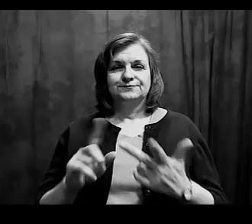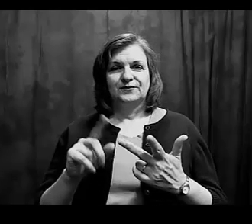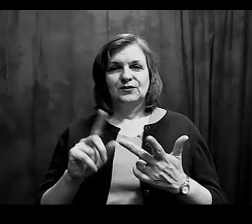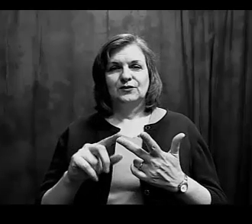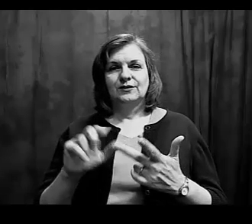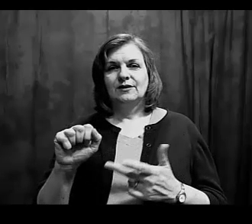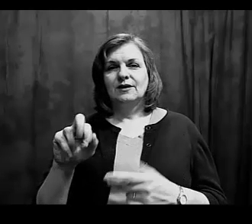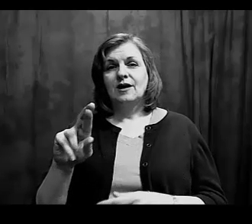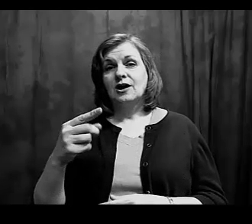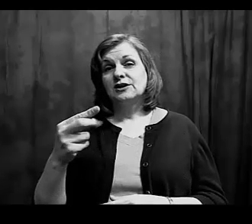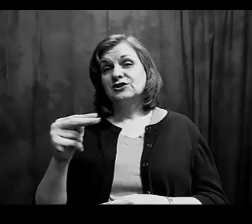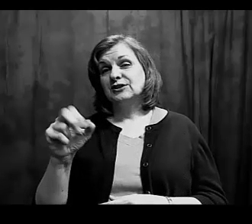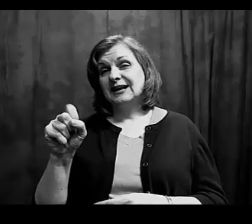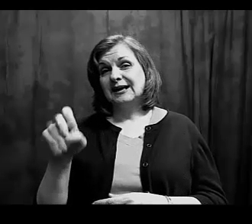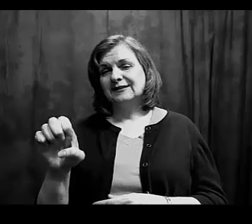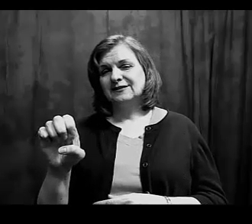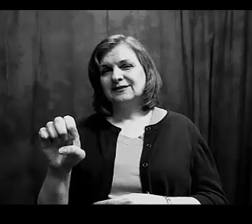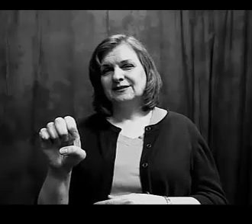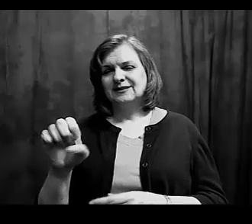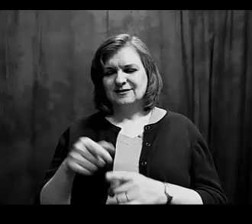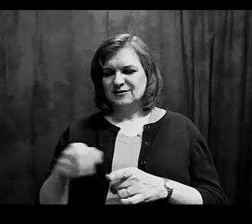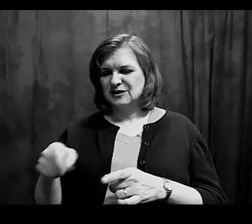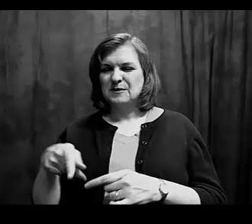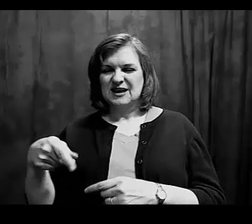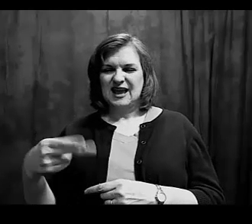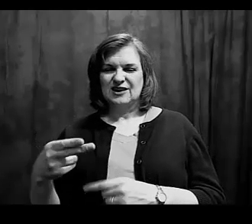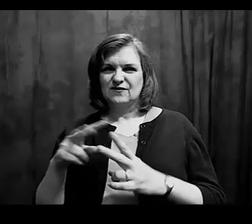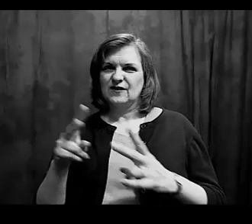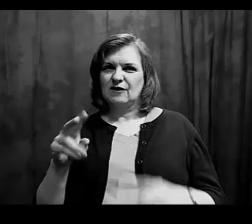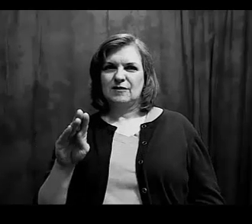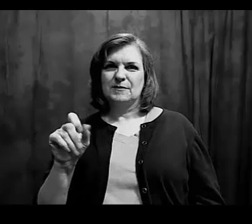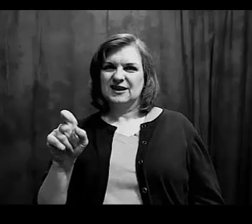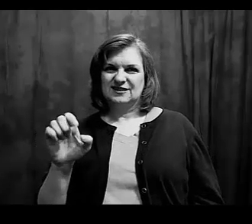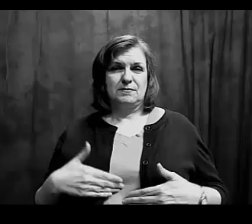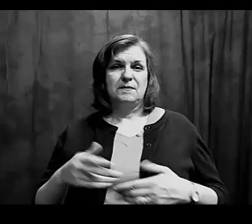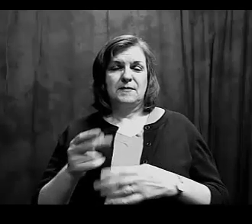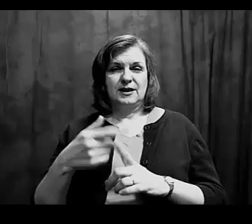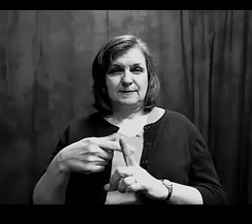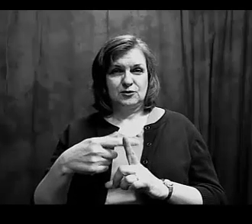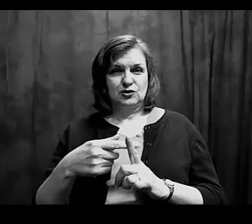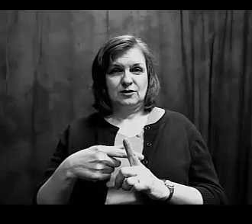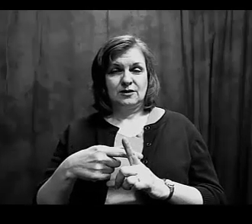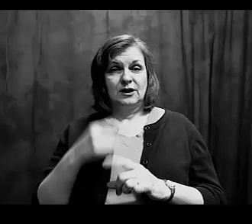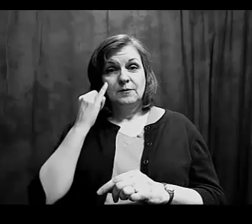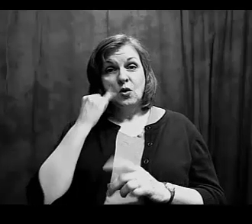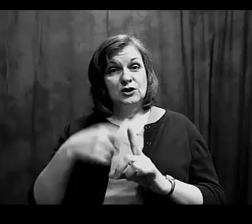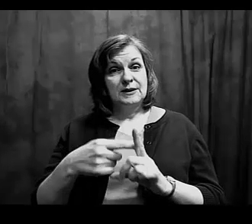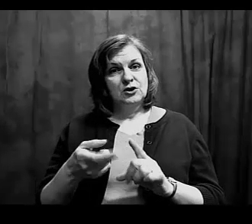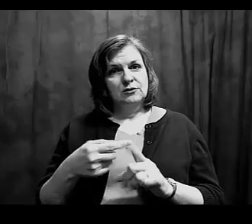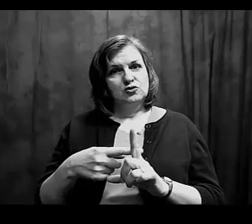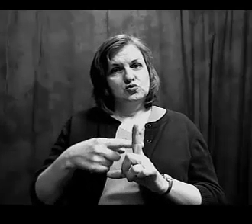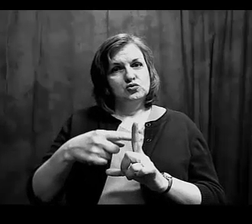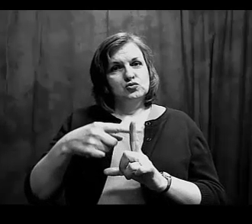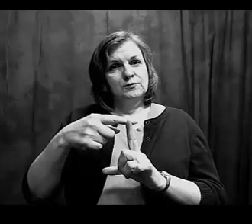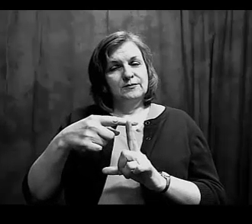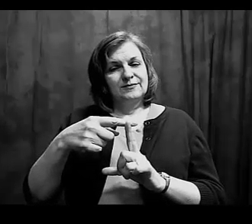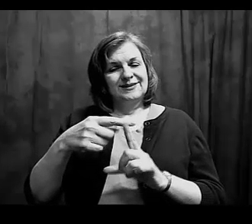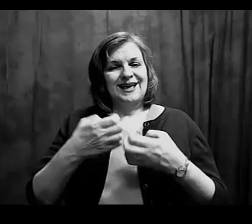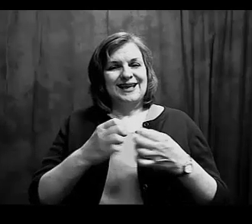all enzymes that are in your body right now, where could these enzymes possibly